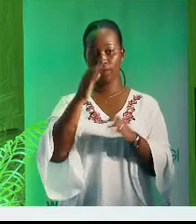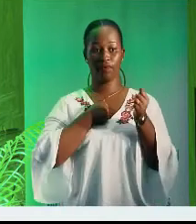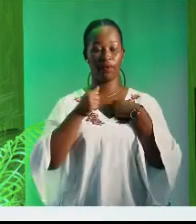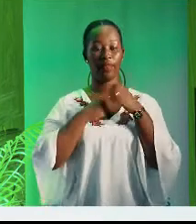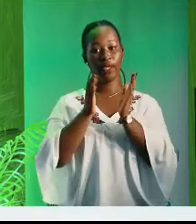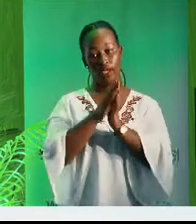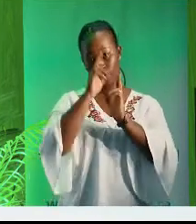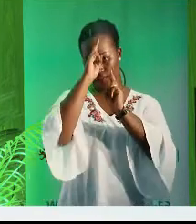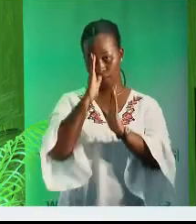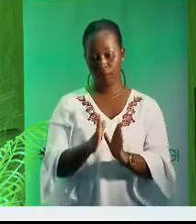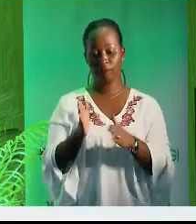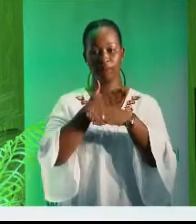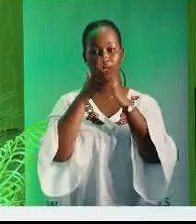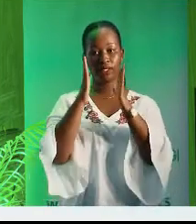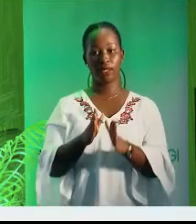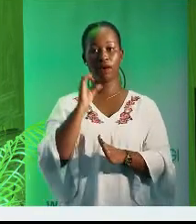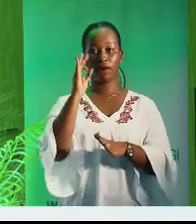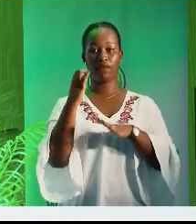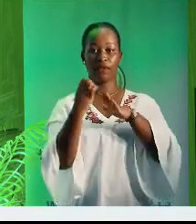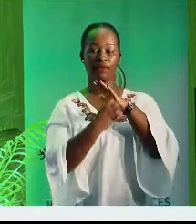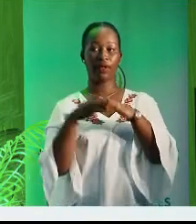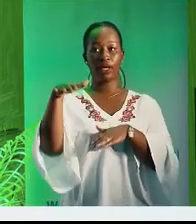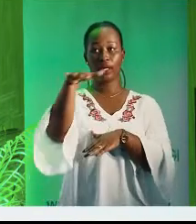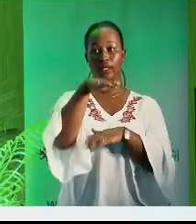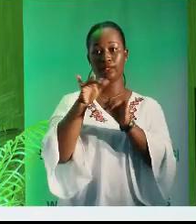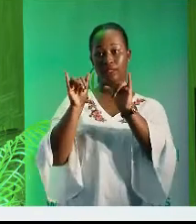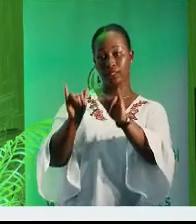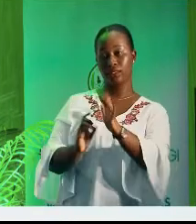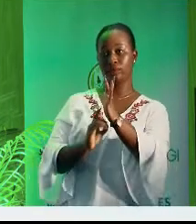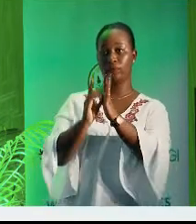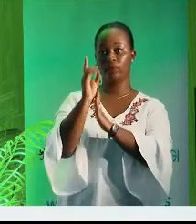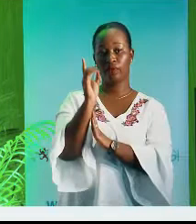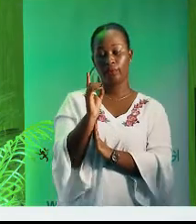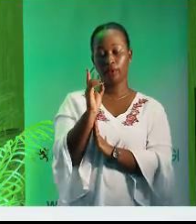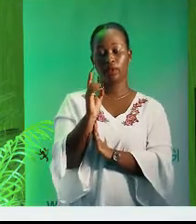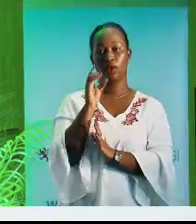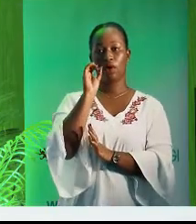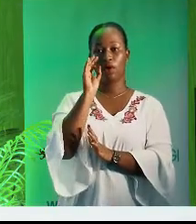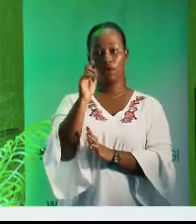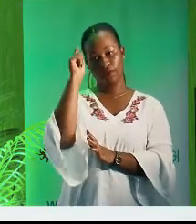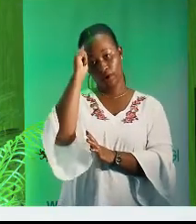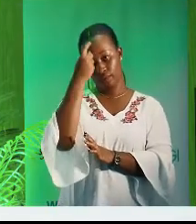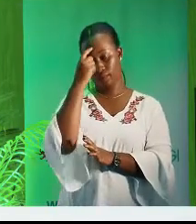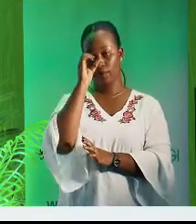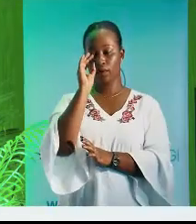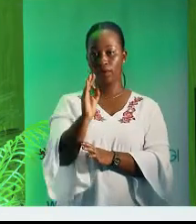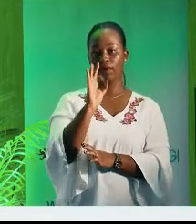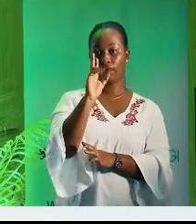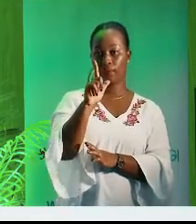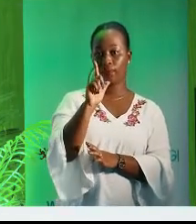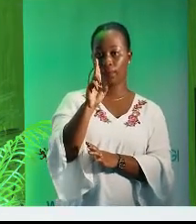also the Honorable Minister of Environment, Climate, Sustainable Development of the Government of Grand Duchy of